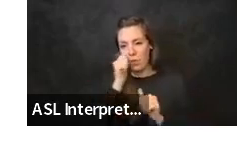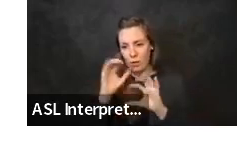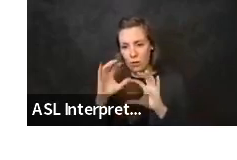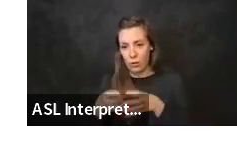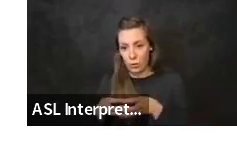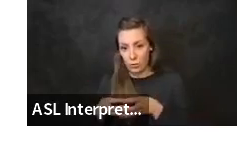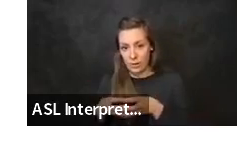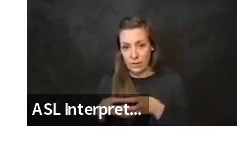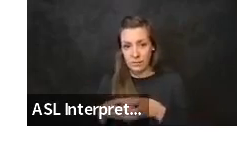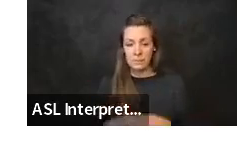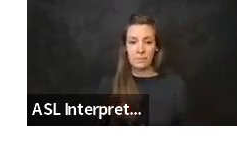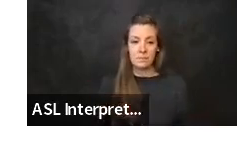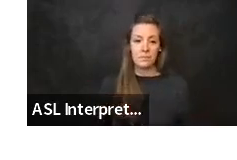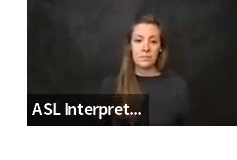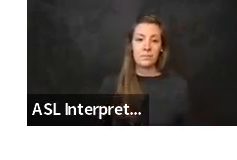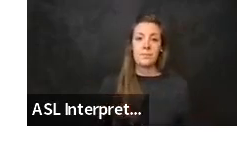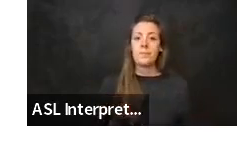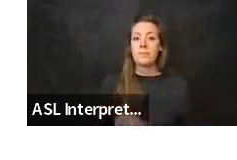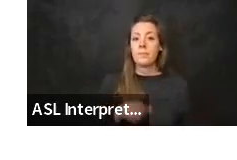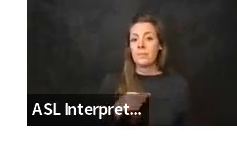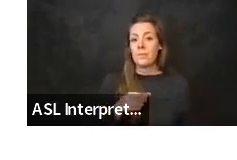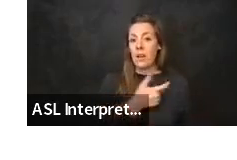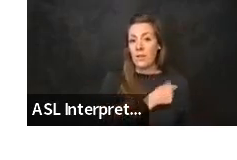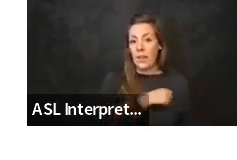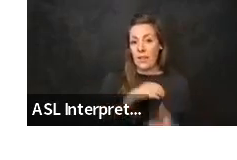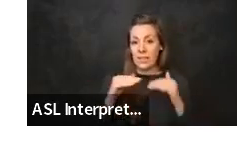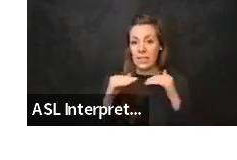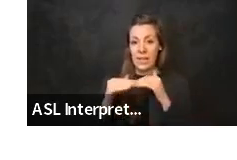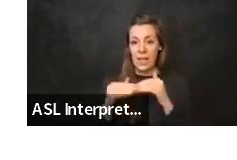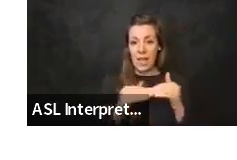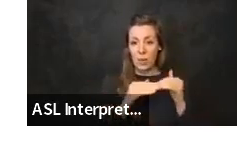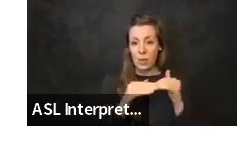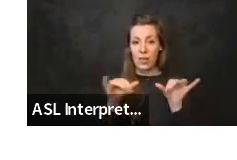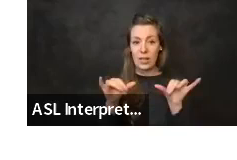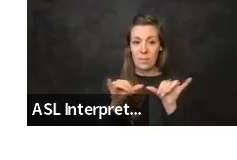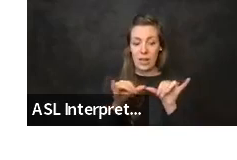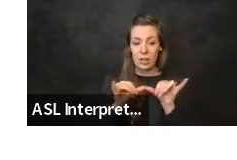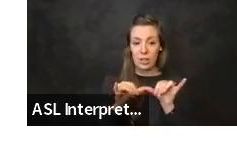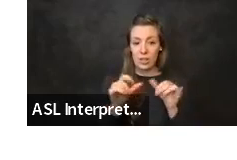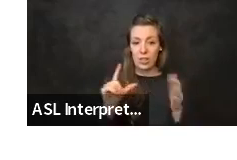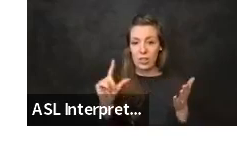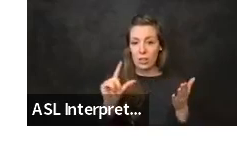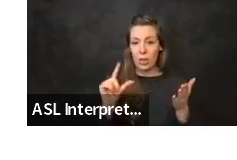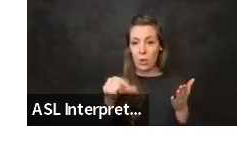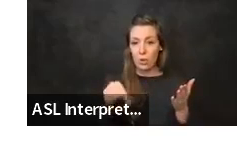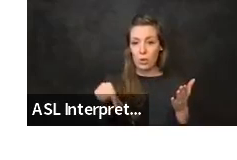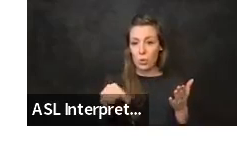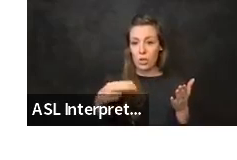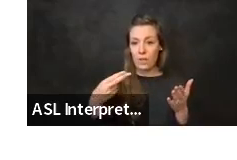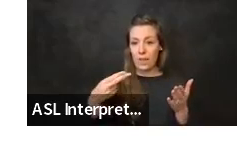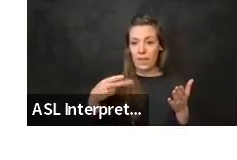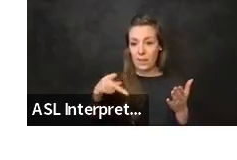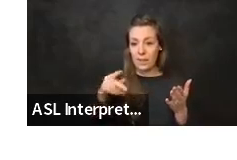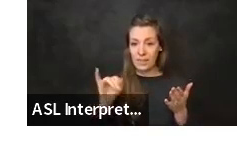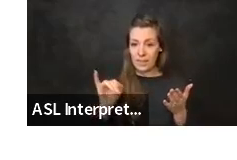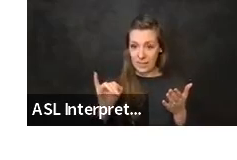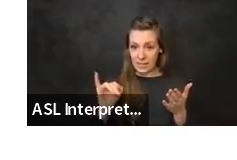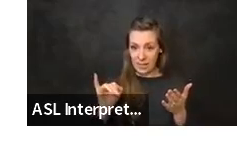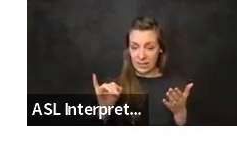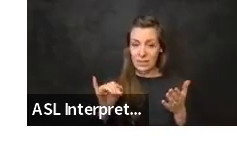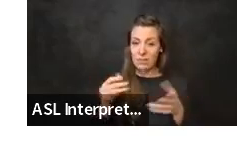And looking at our vaccine equity metrics, we can see here in the lowest quartile of the Healthy Places Index